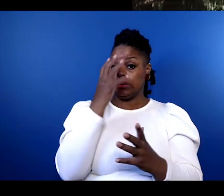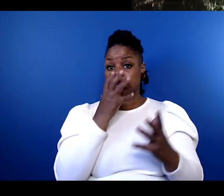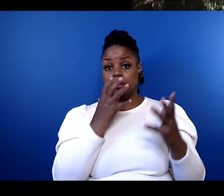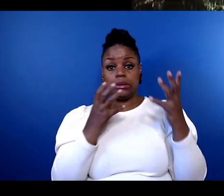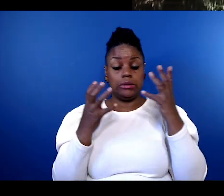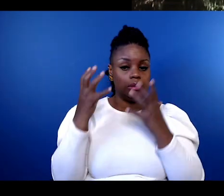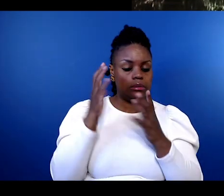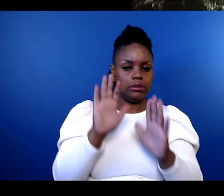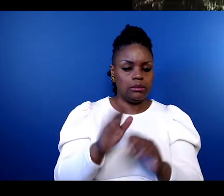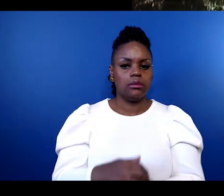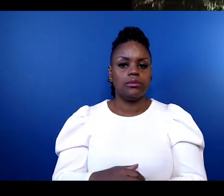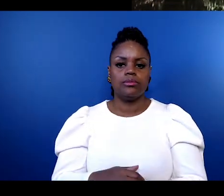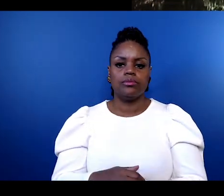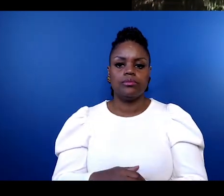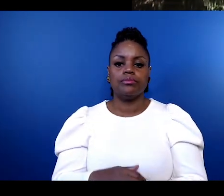left.